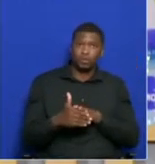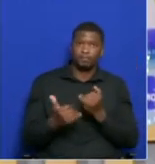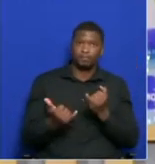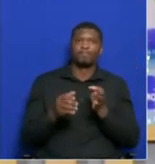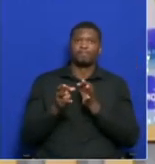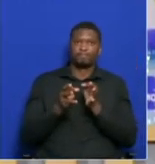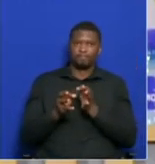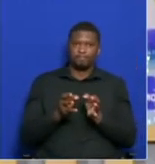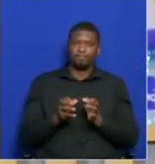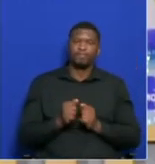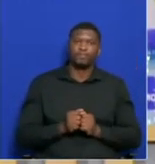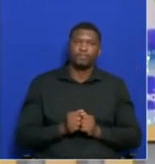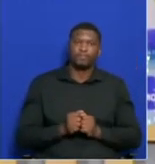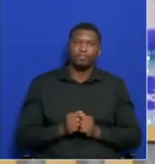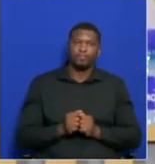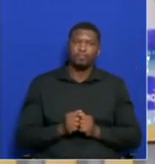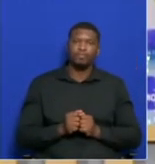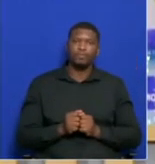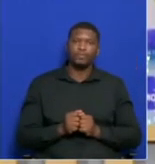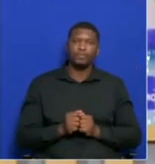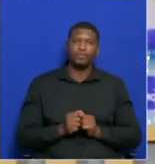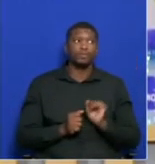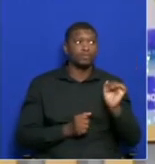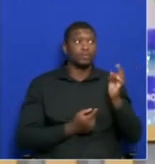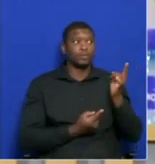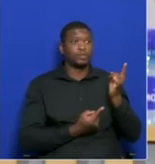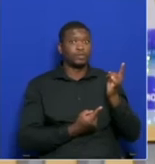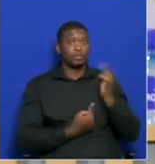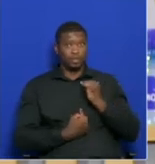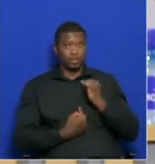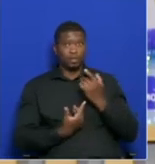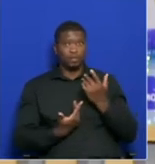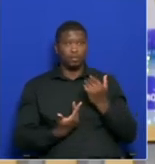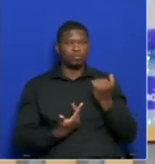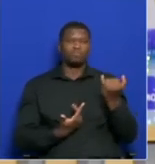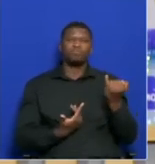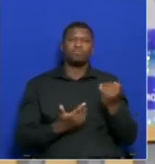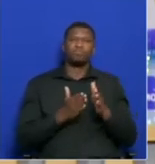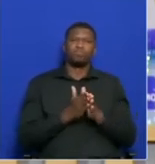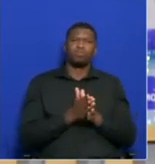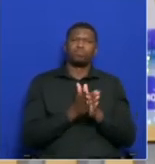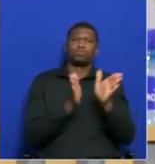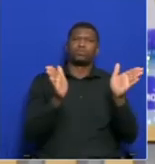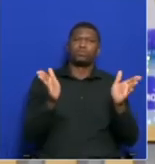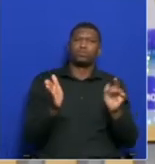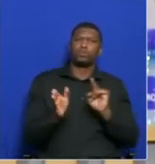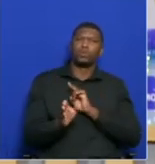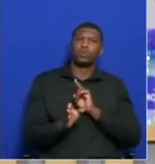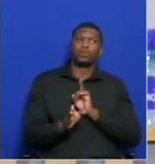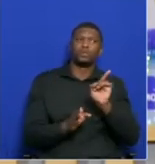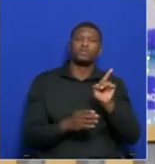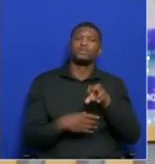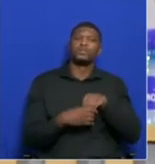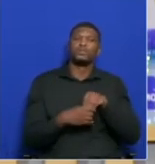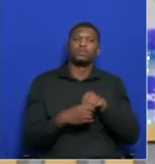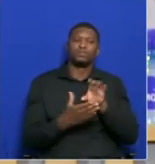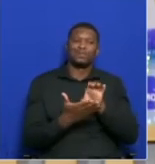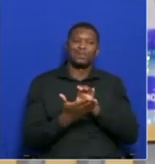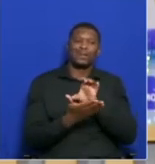The instruction was wide as it included cancellation of ad hoc services which were not